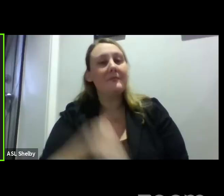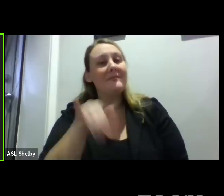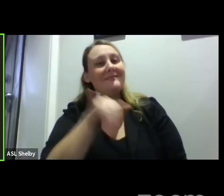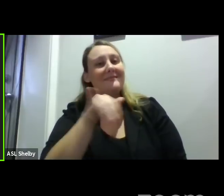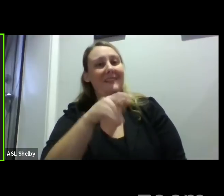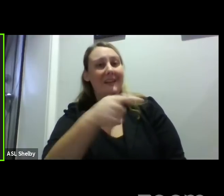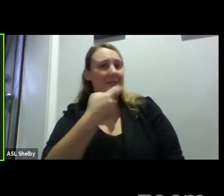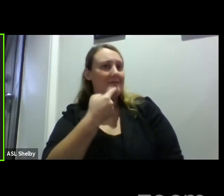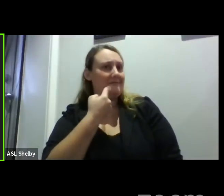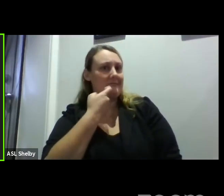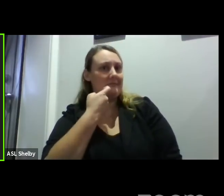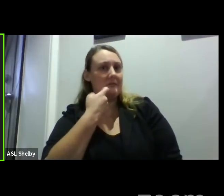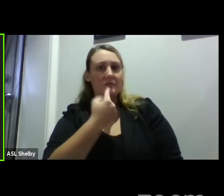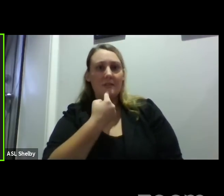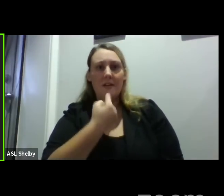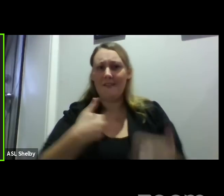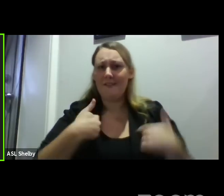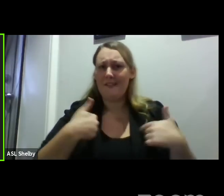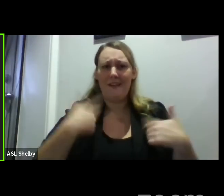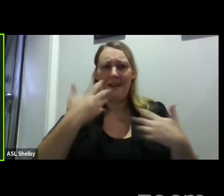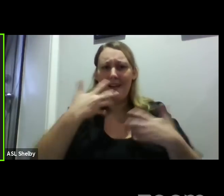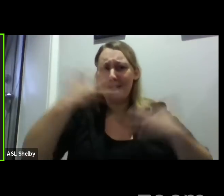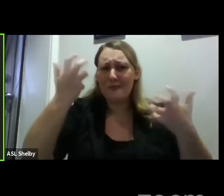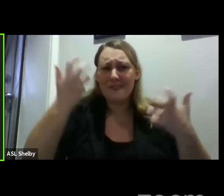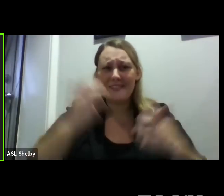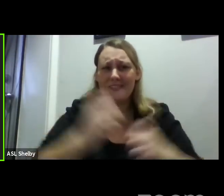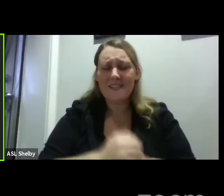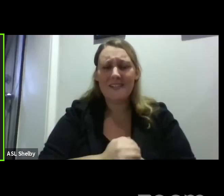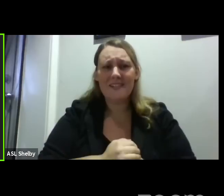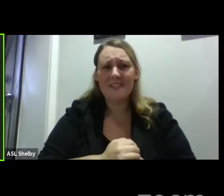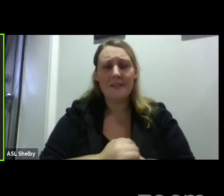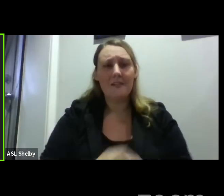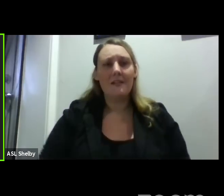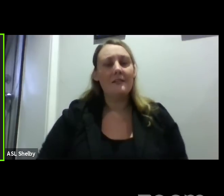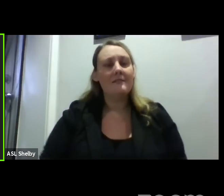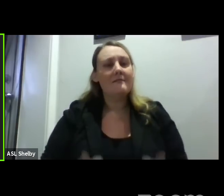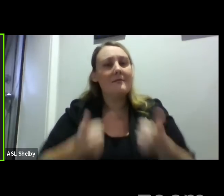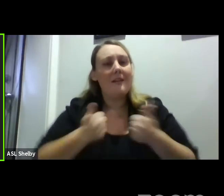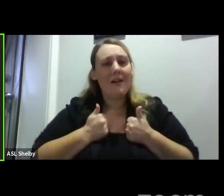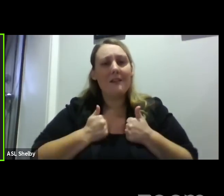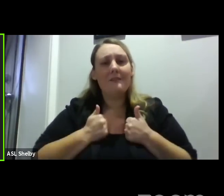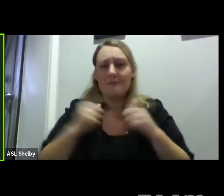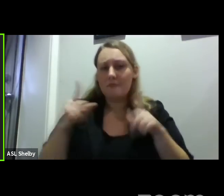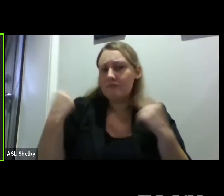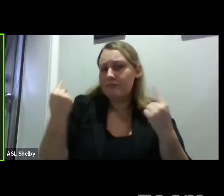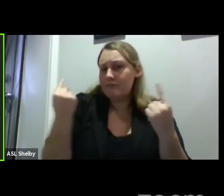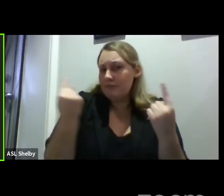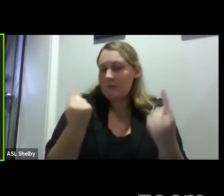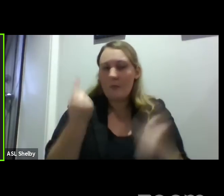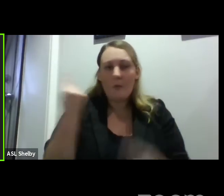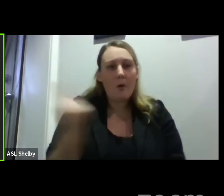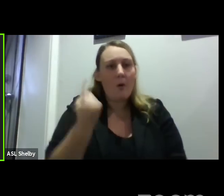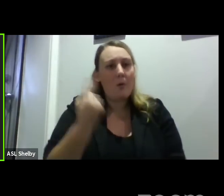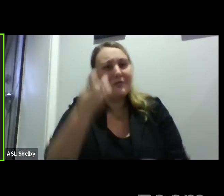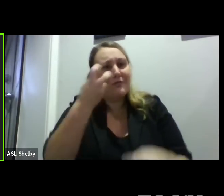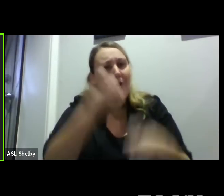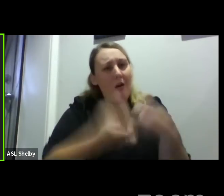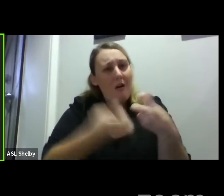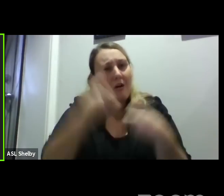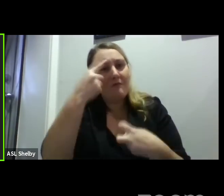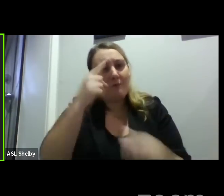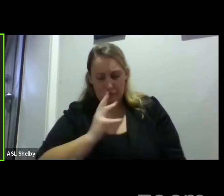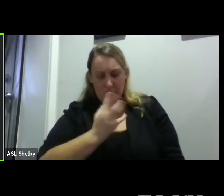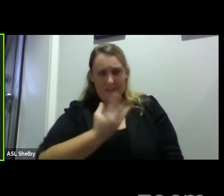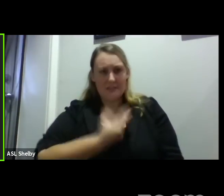up. Life has always been hard for transgender female of colors.